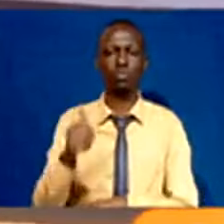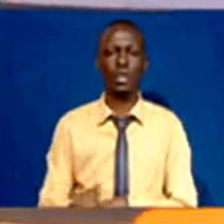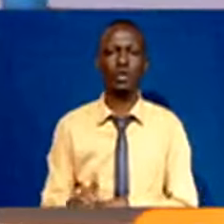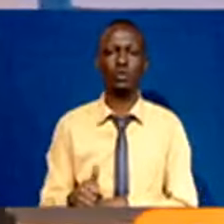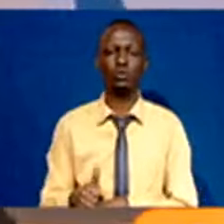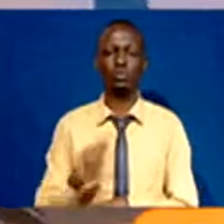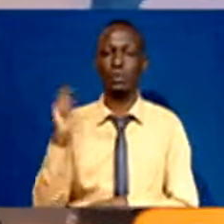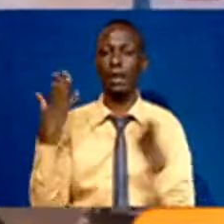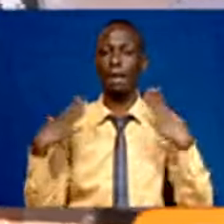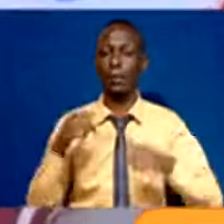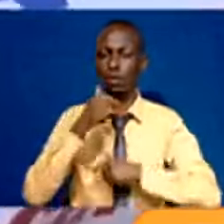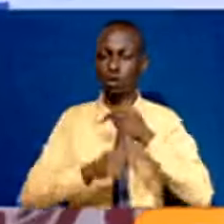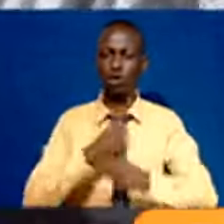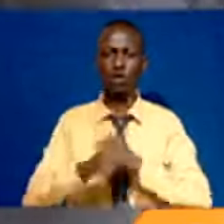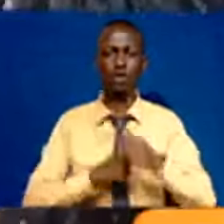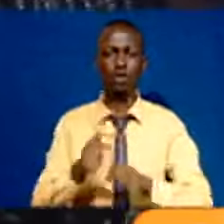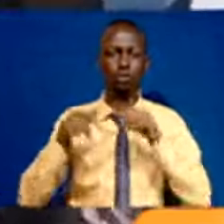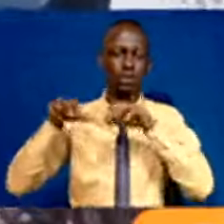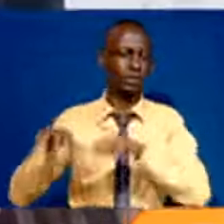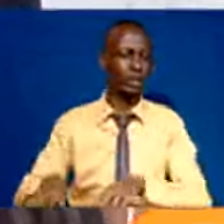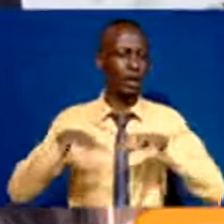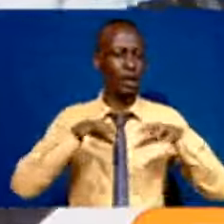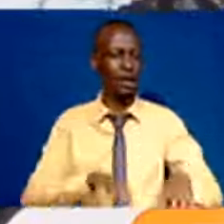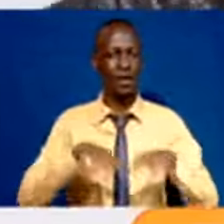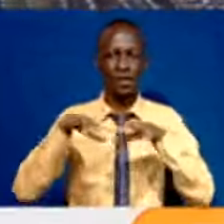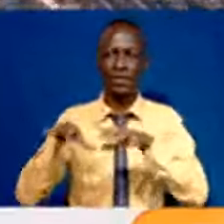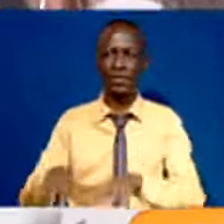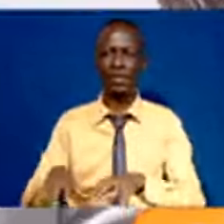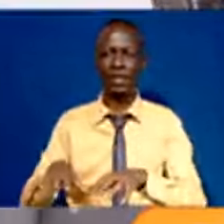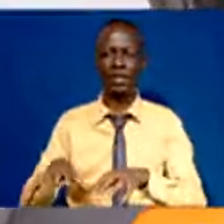ordinary Kenyan will continue suffering. Crispin Otieno.